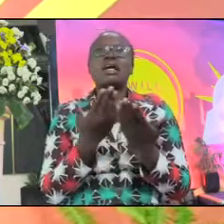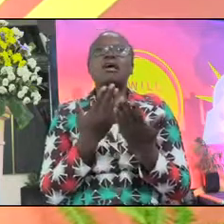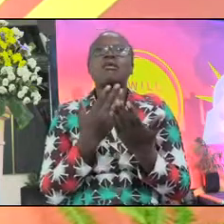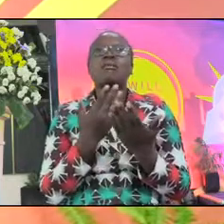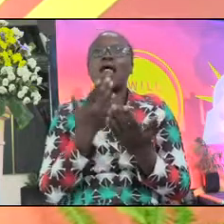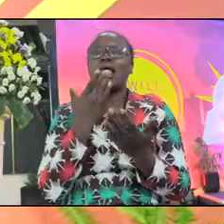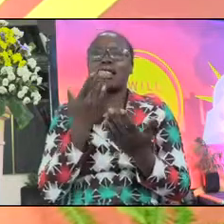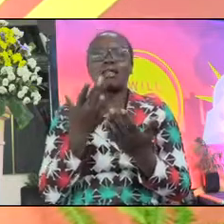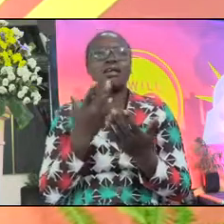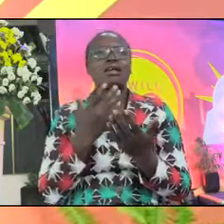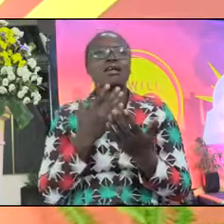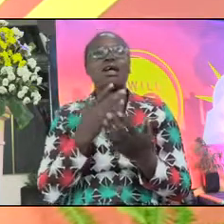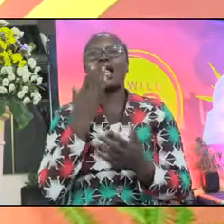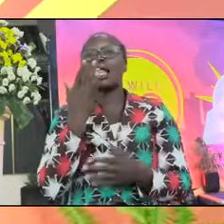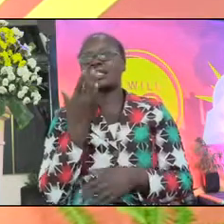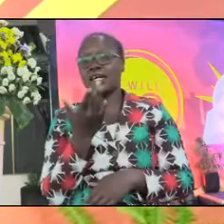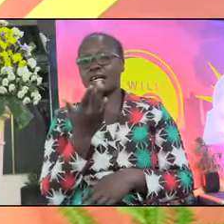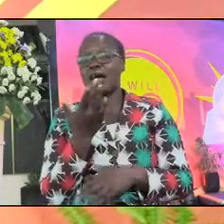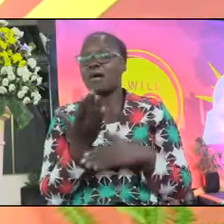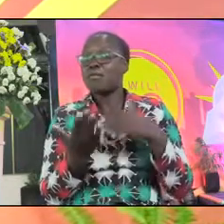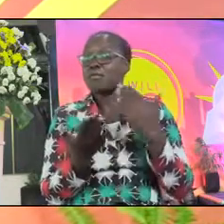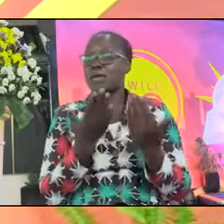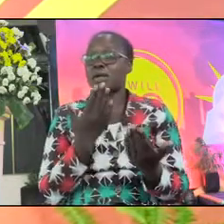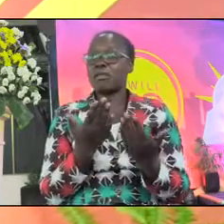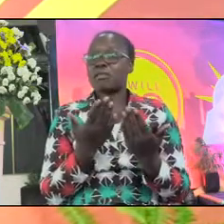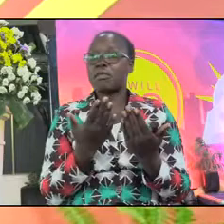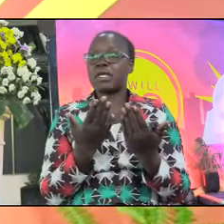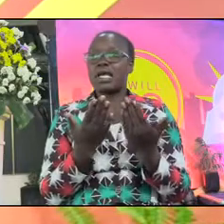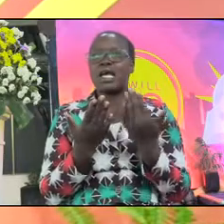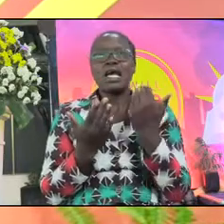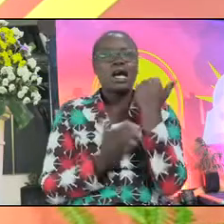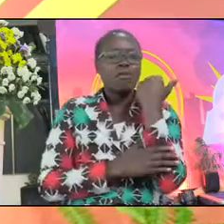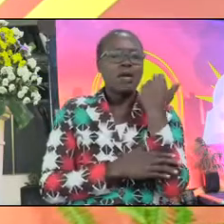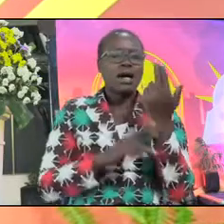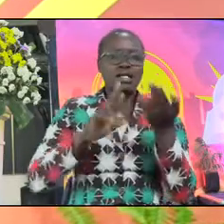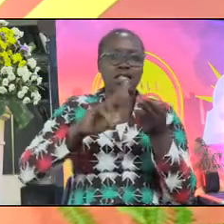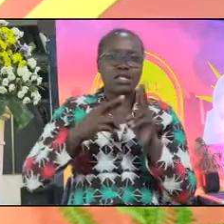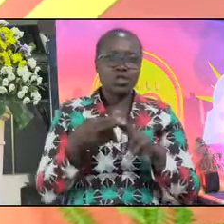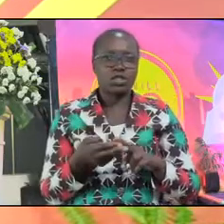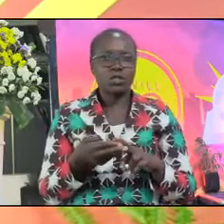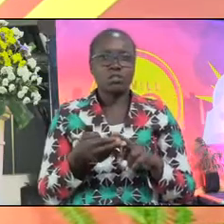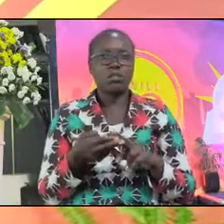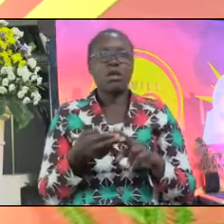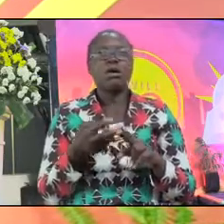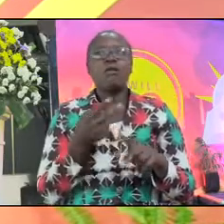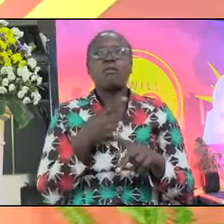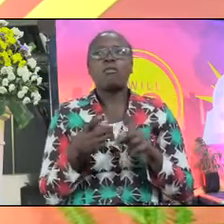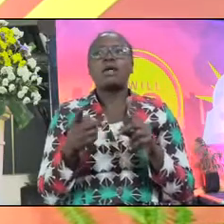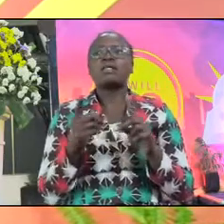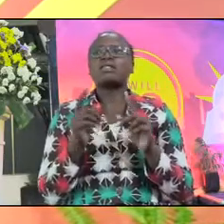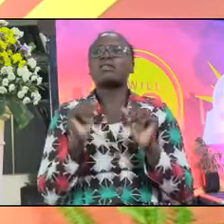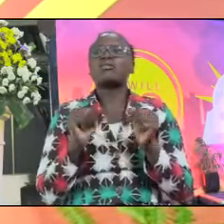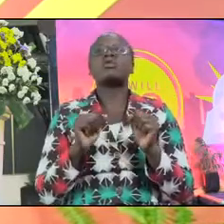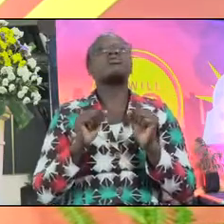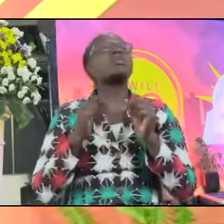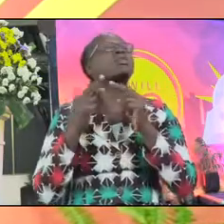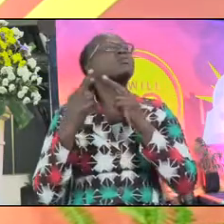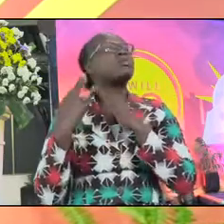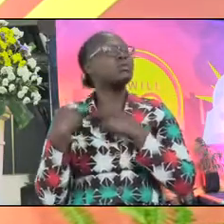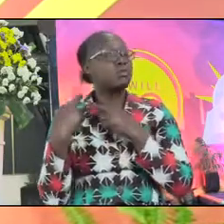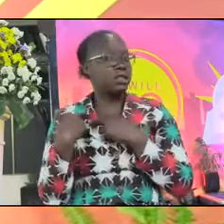tongue. Maybe a bad relationship. But it's whose